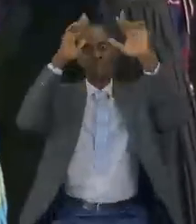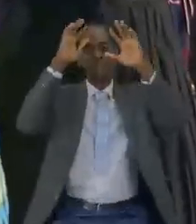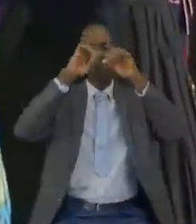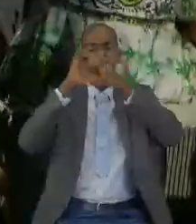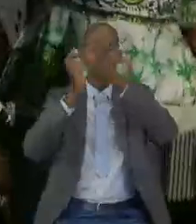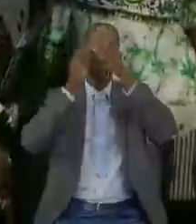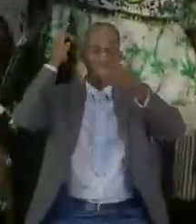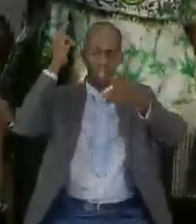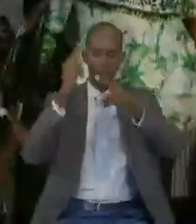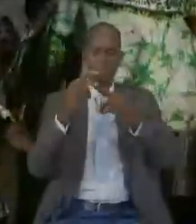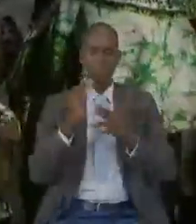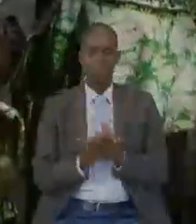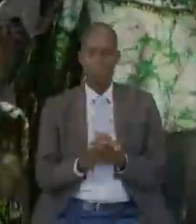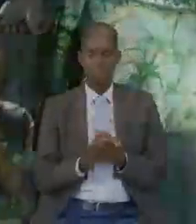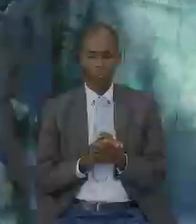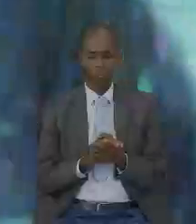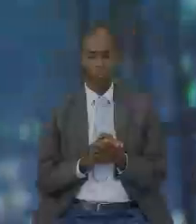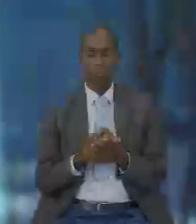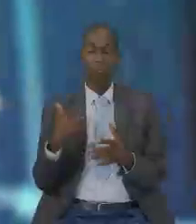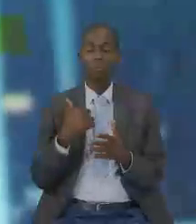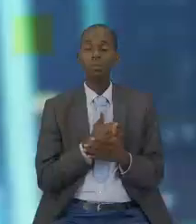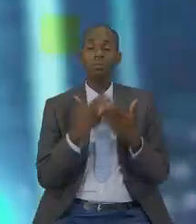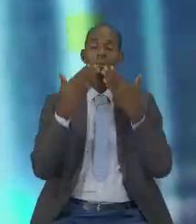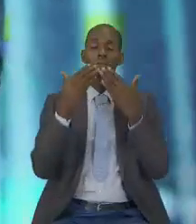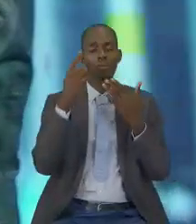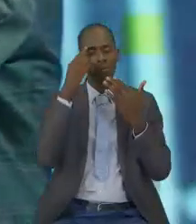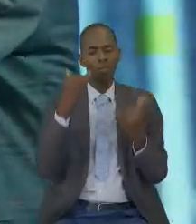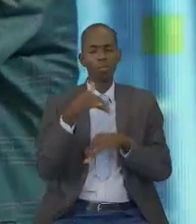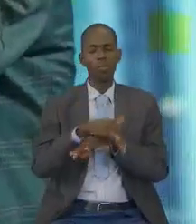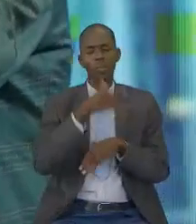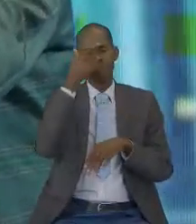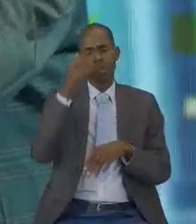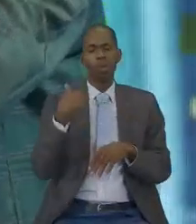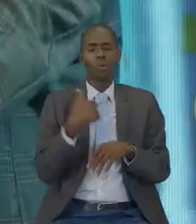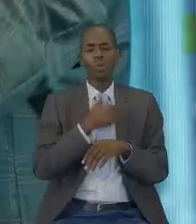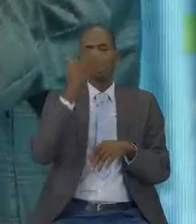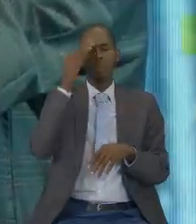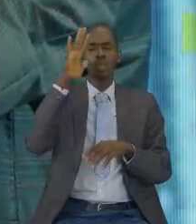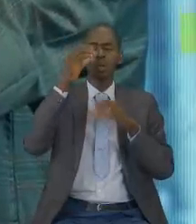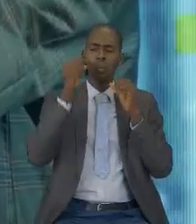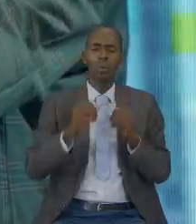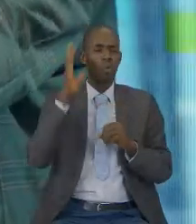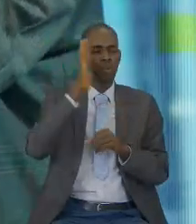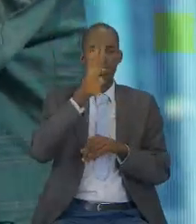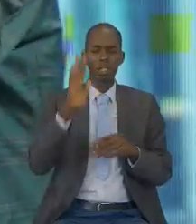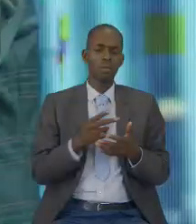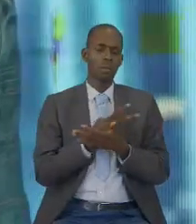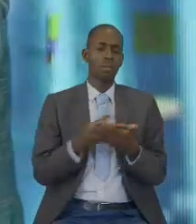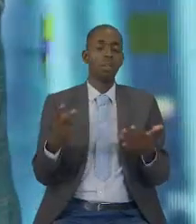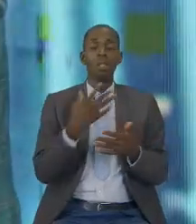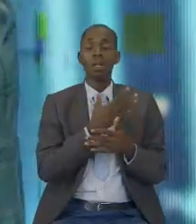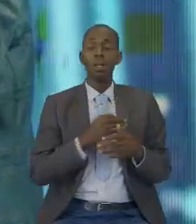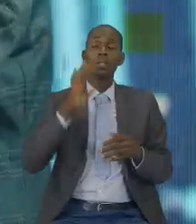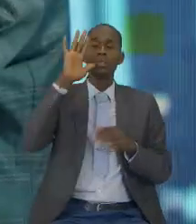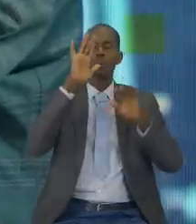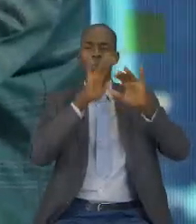name. We thank you tonight because we know your power will never fail. And your